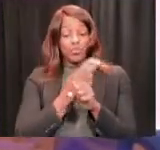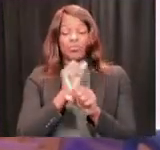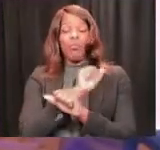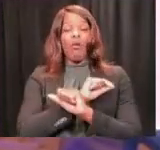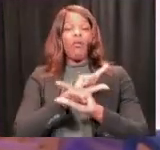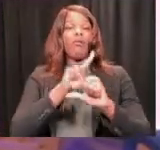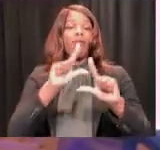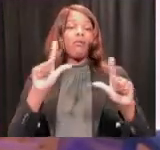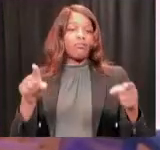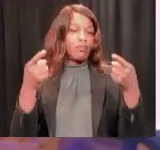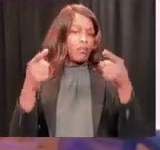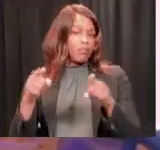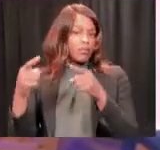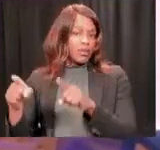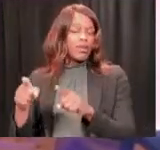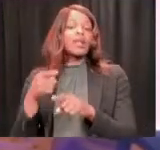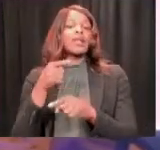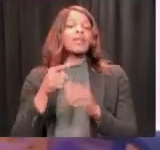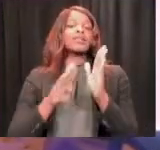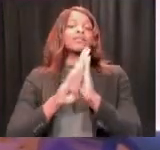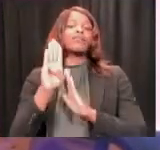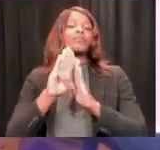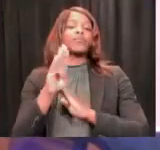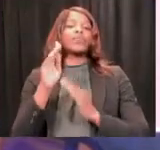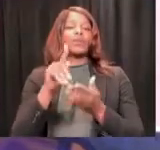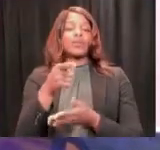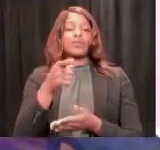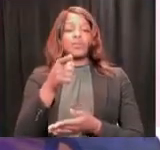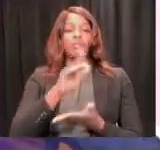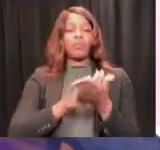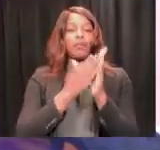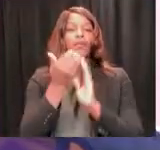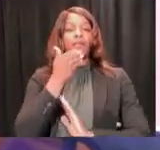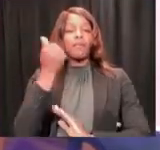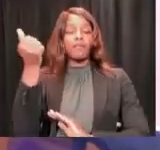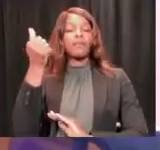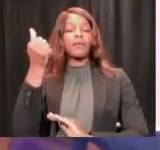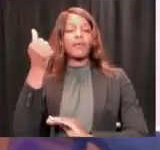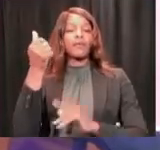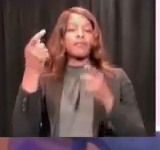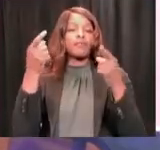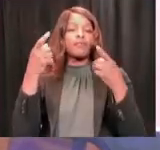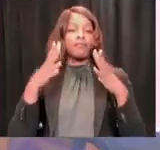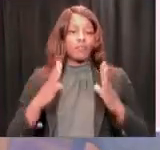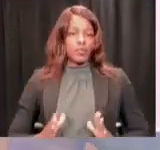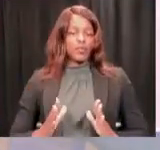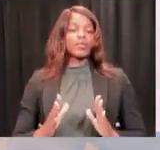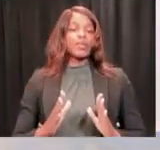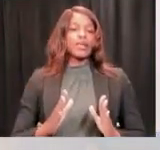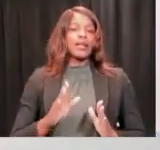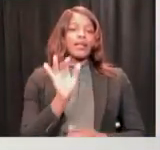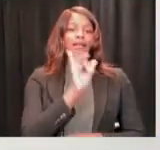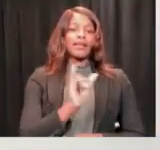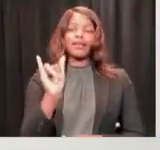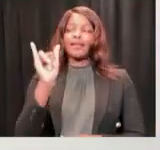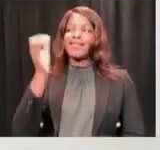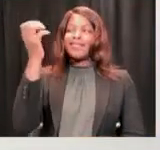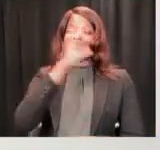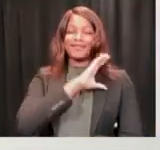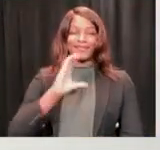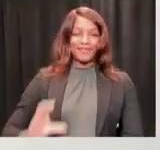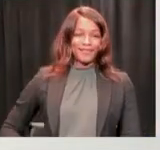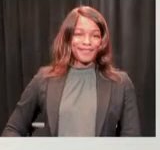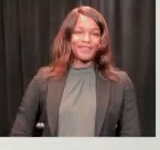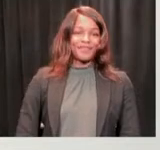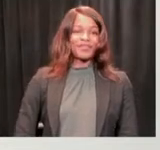to use that to make you into a better person and to make you into a person that's more like Christ. Listen, that's what a relationship with Jesus Christ does for